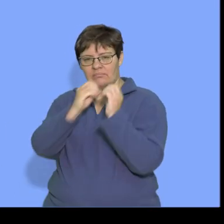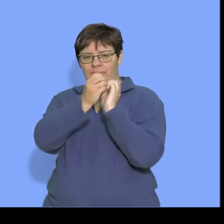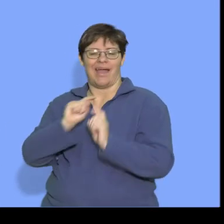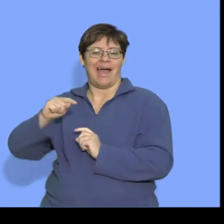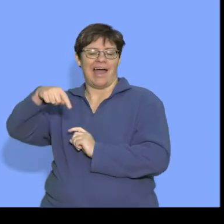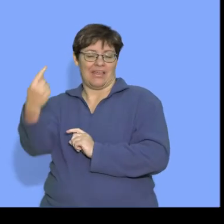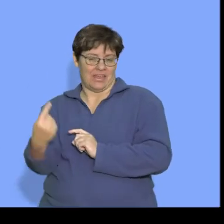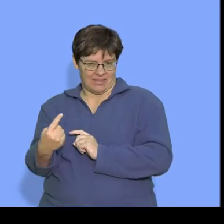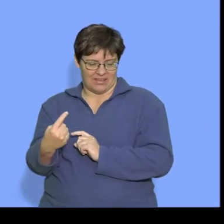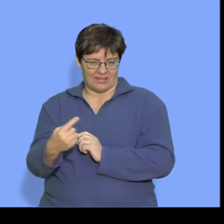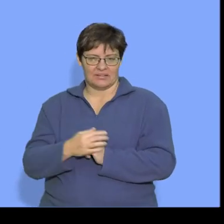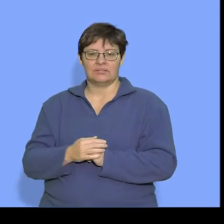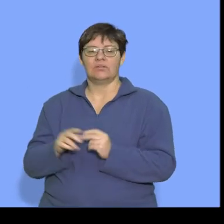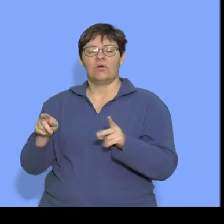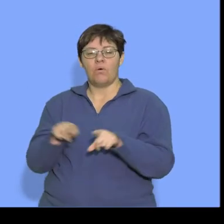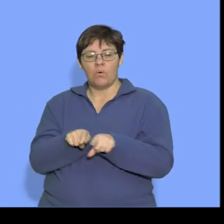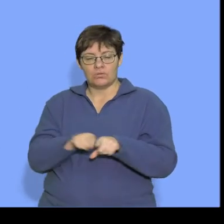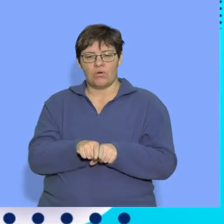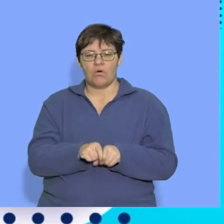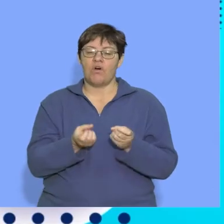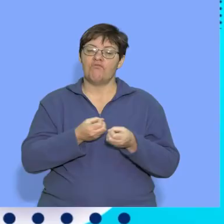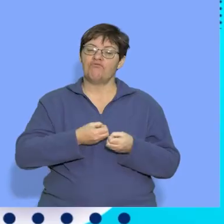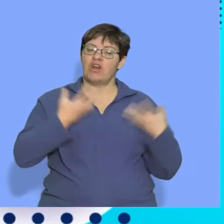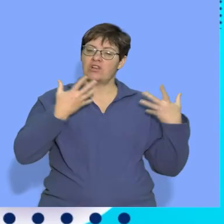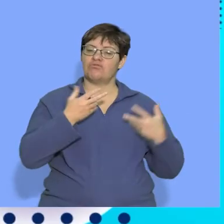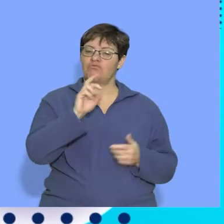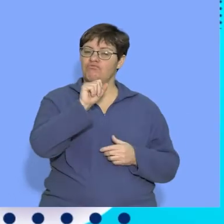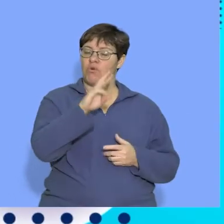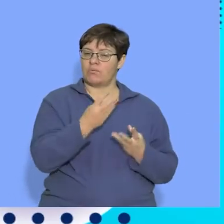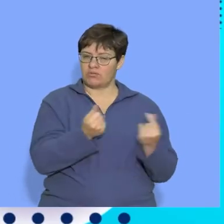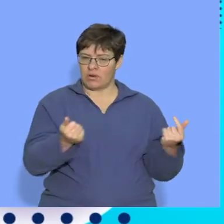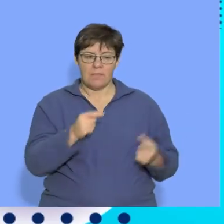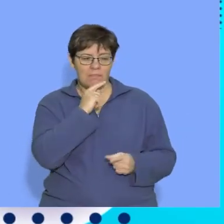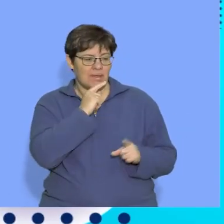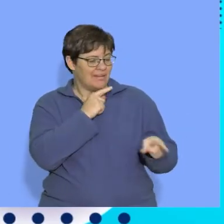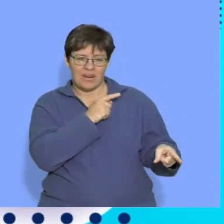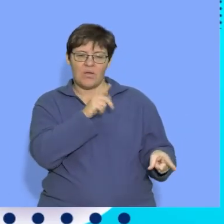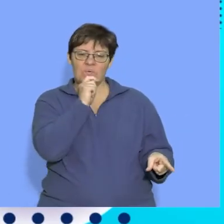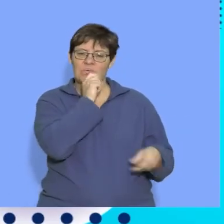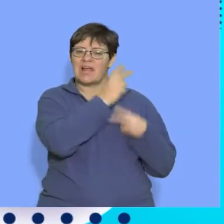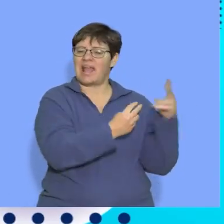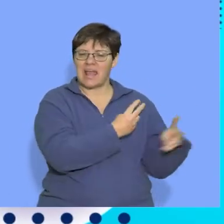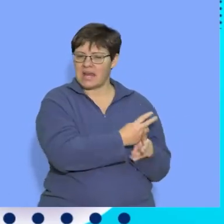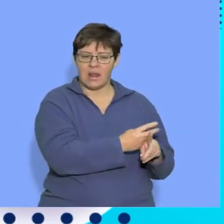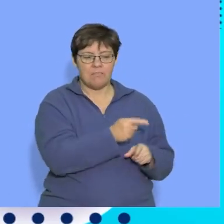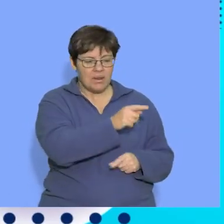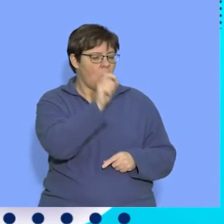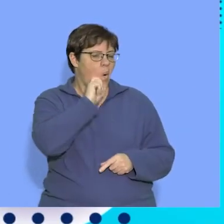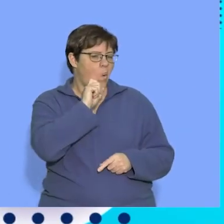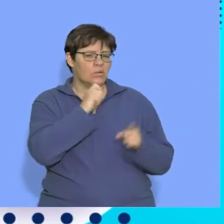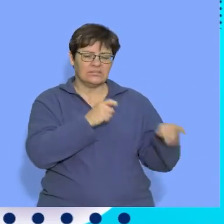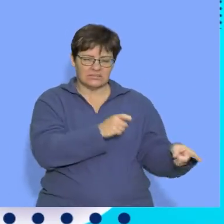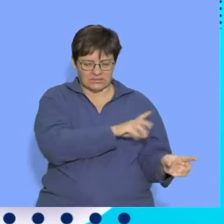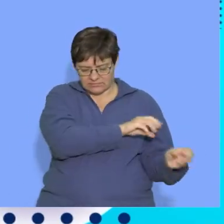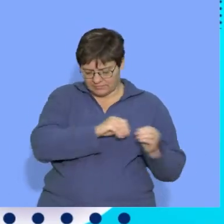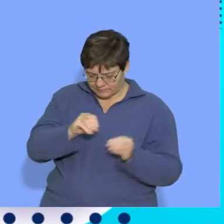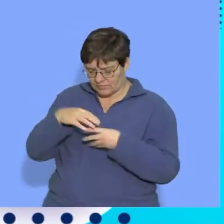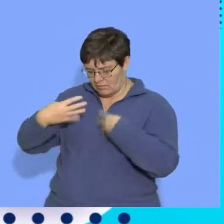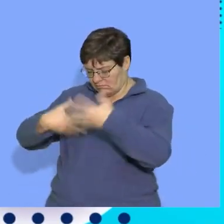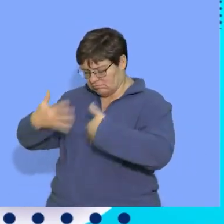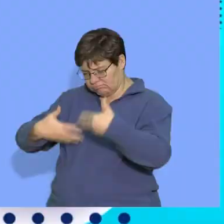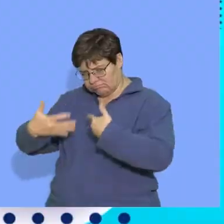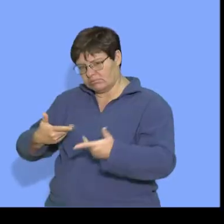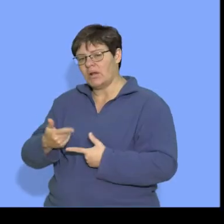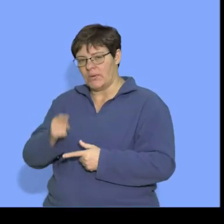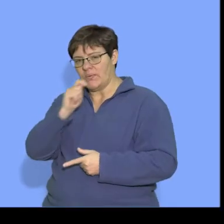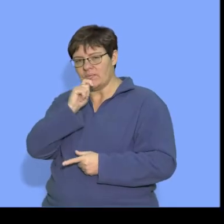consumption of fresh raw materials. So instead of us using fresh raw materials, we can recycle some of our other waste products and repurpose